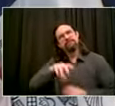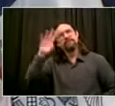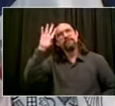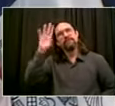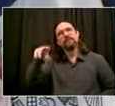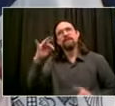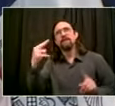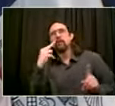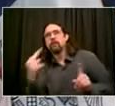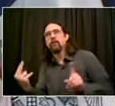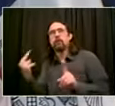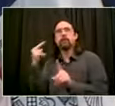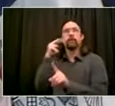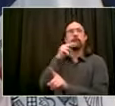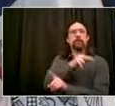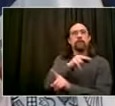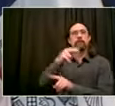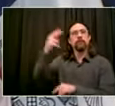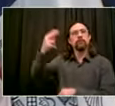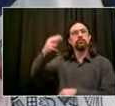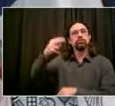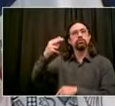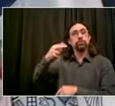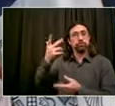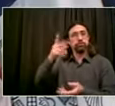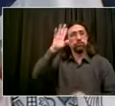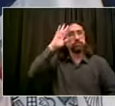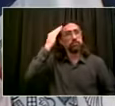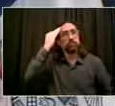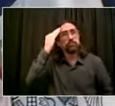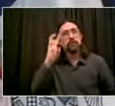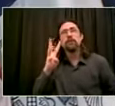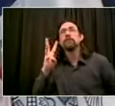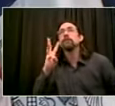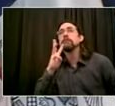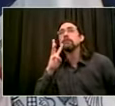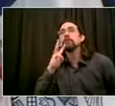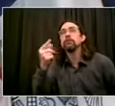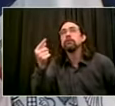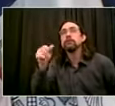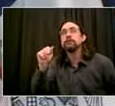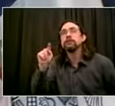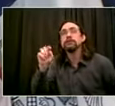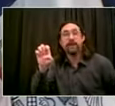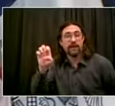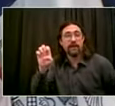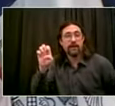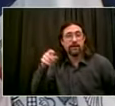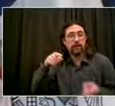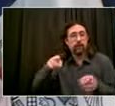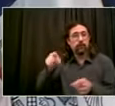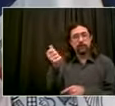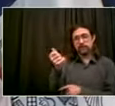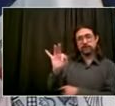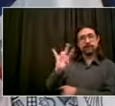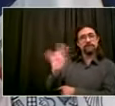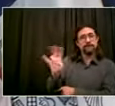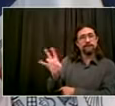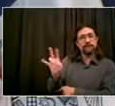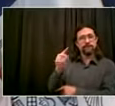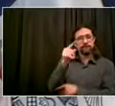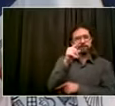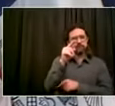And I think it's gotten a lot worse in recent years. And I think history is going to show that lack of trust was deeply intensified